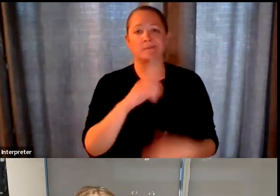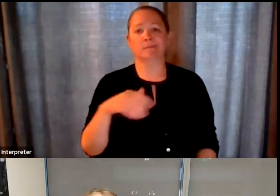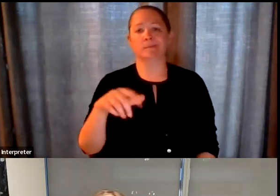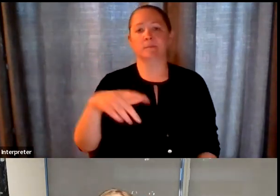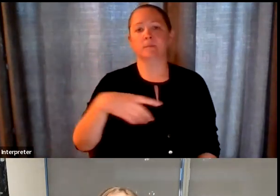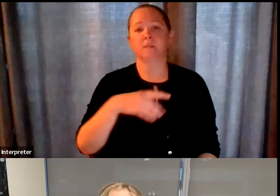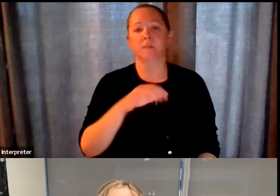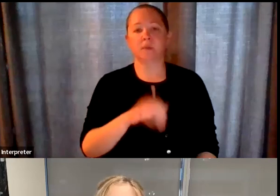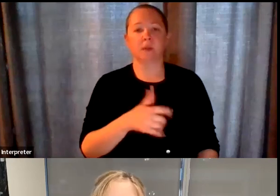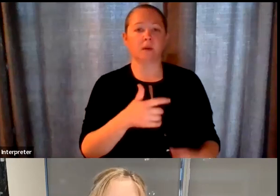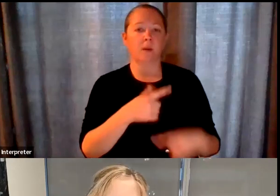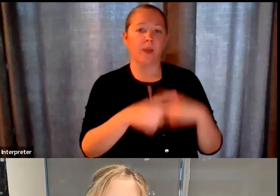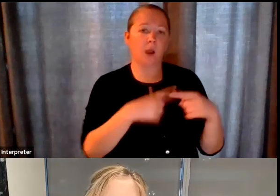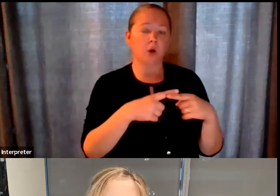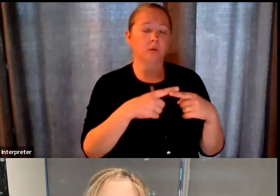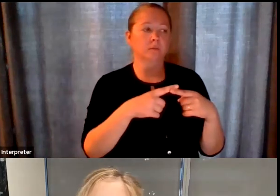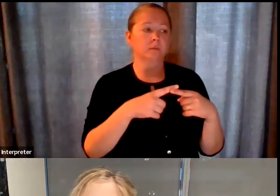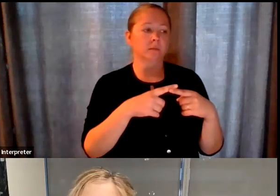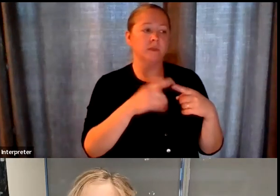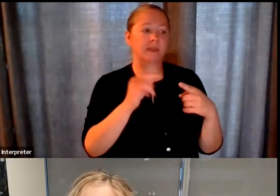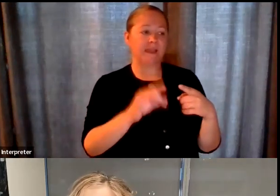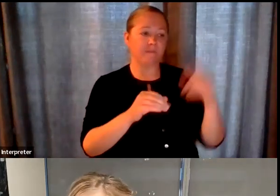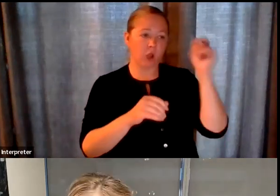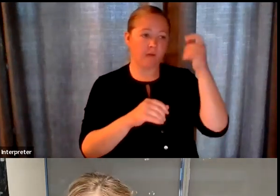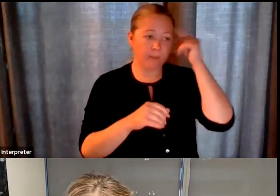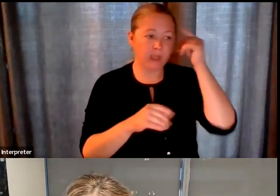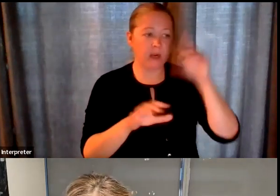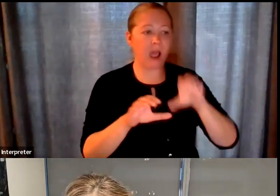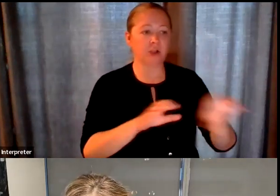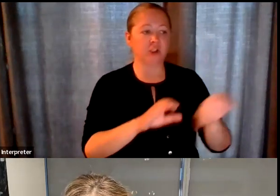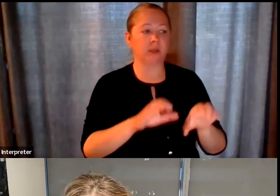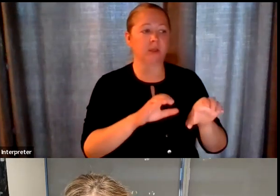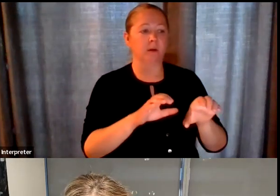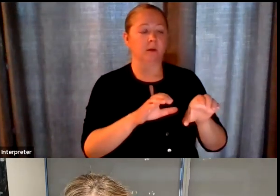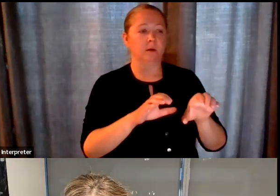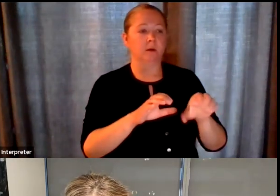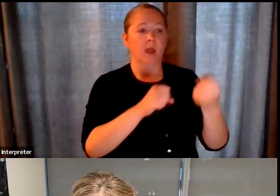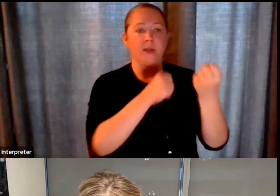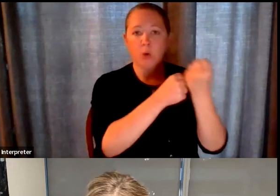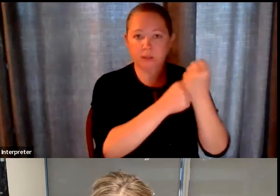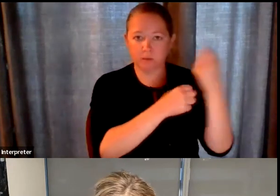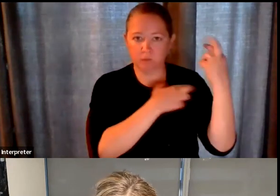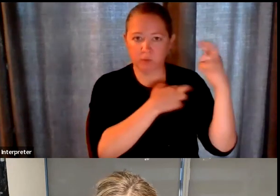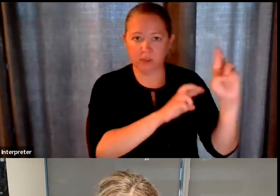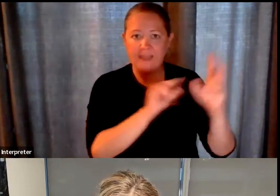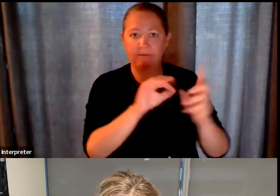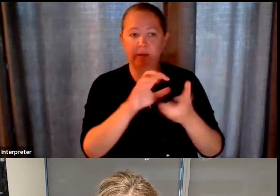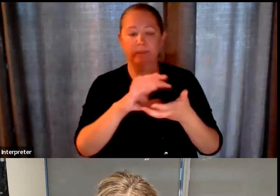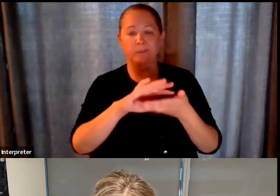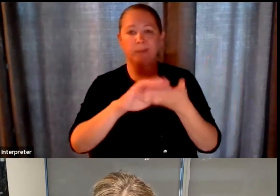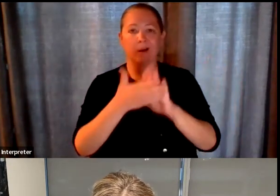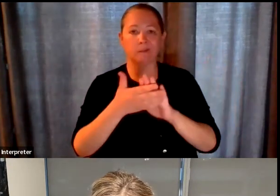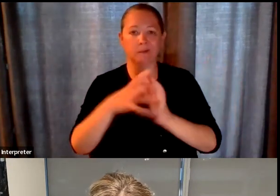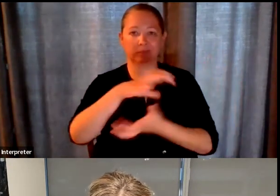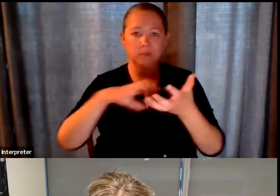ago about looking at whether or not a government action endorses religion, whether or not it gets entangled with religion, whether or not the purpose